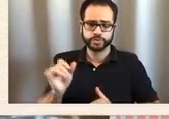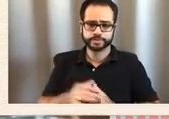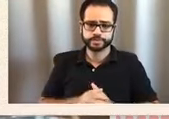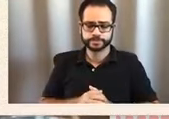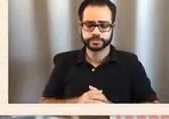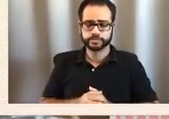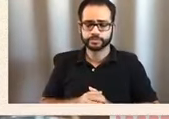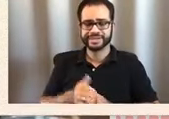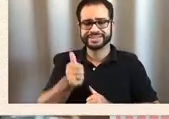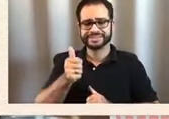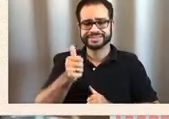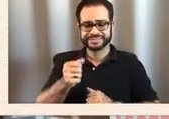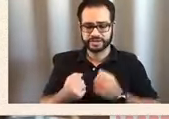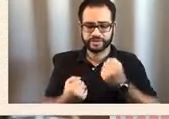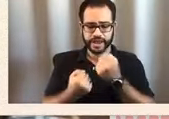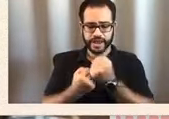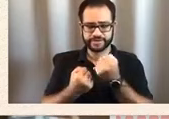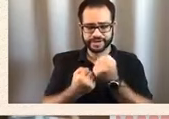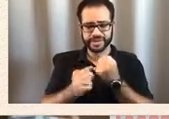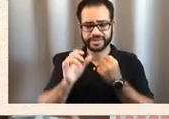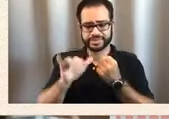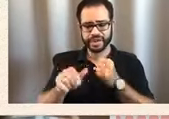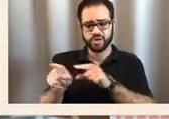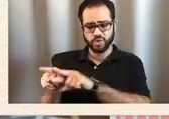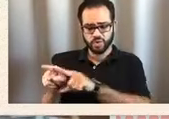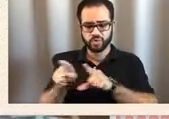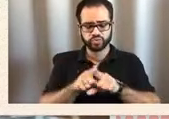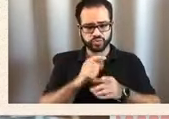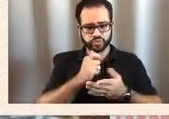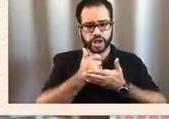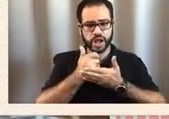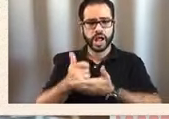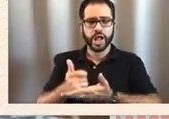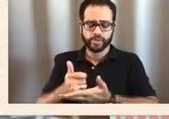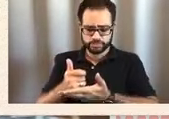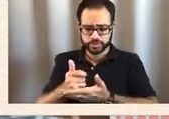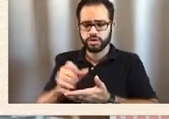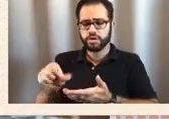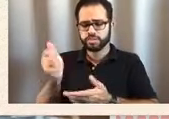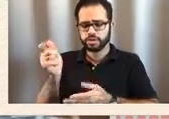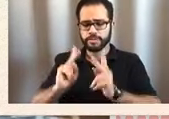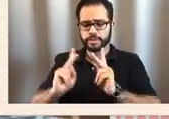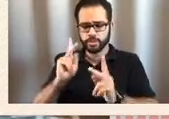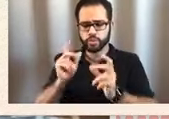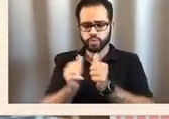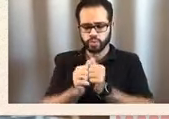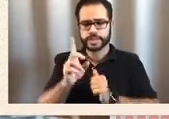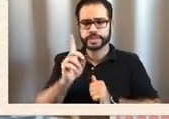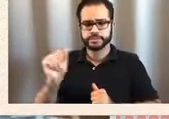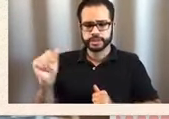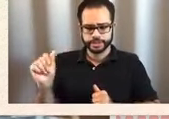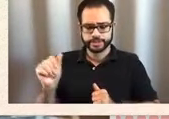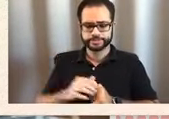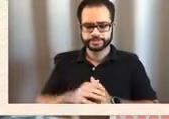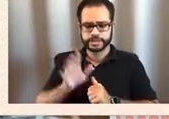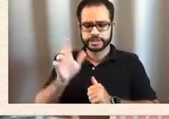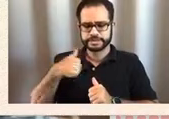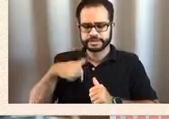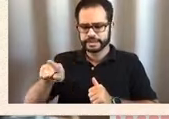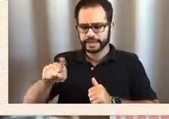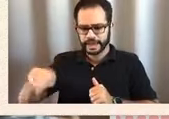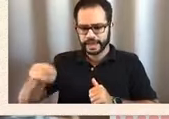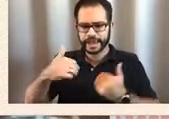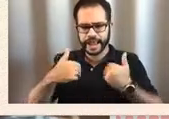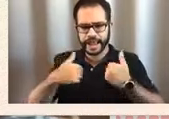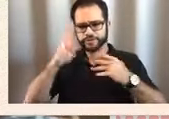Self-advocate also helps other people with disabilities. The creative ways I've learned